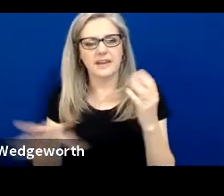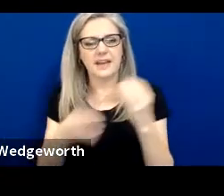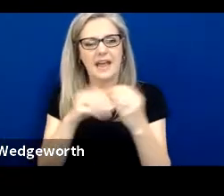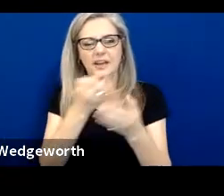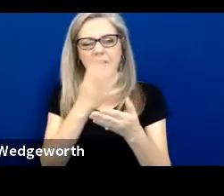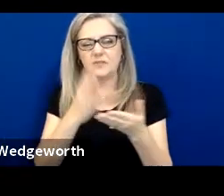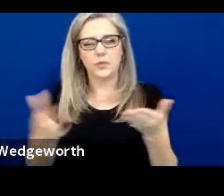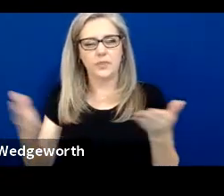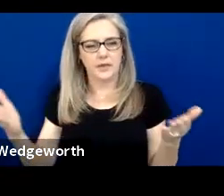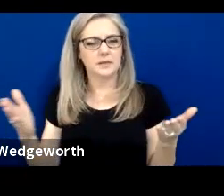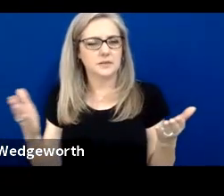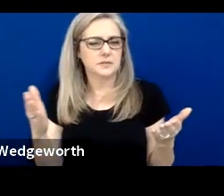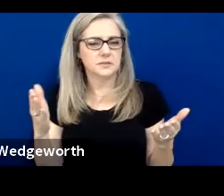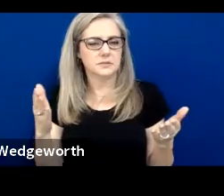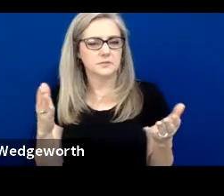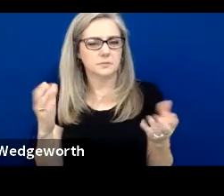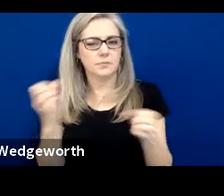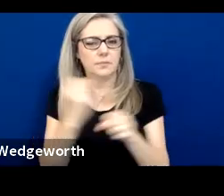things here and there.